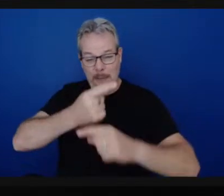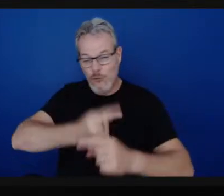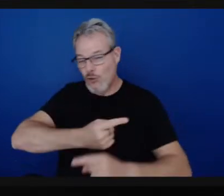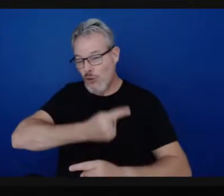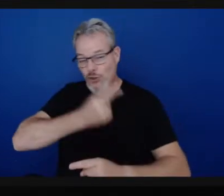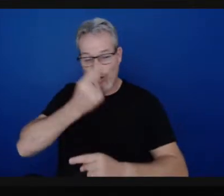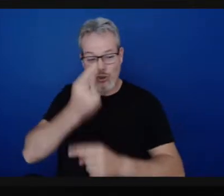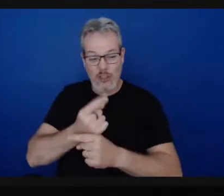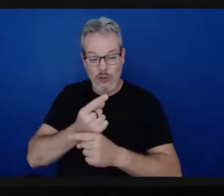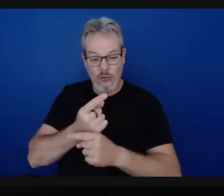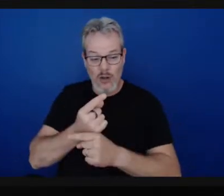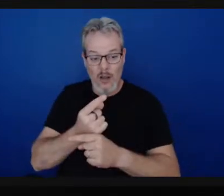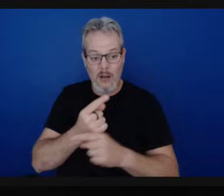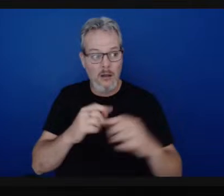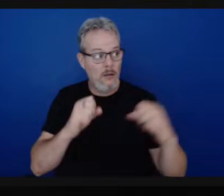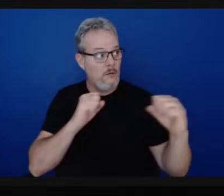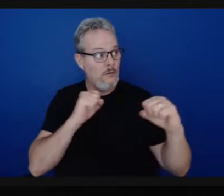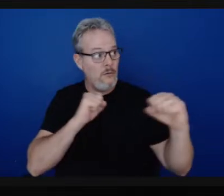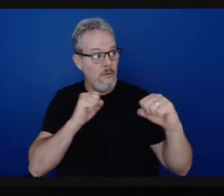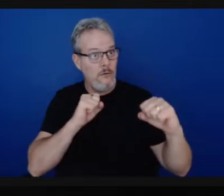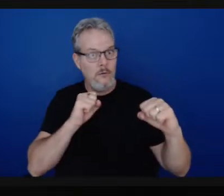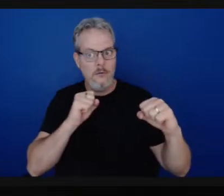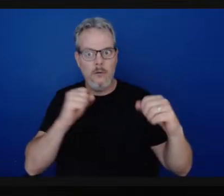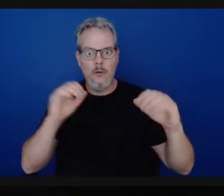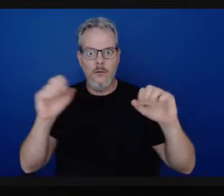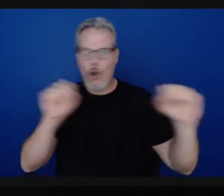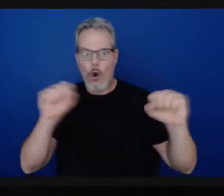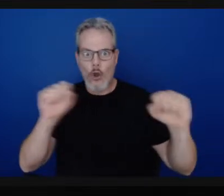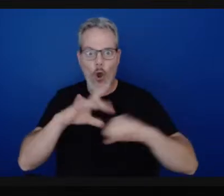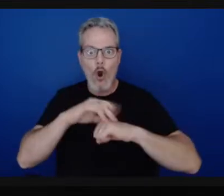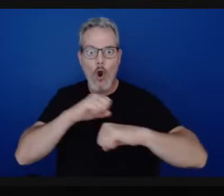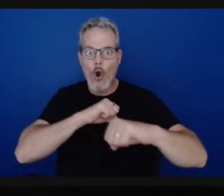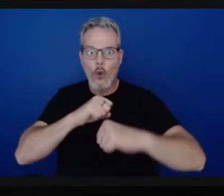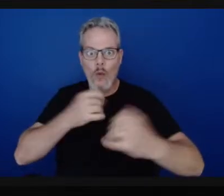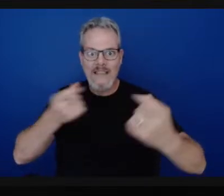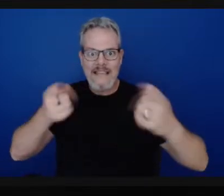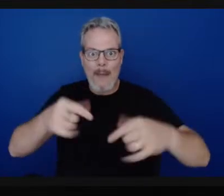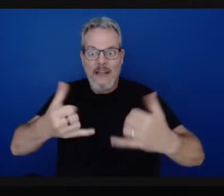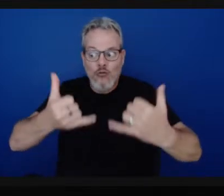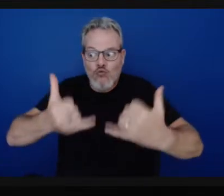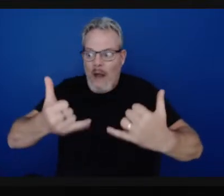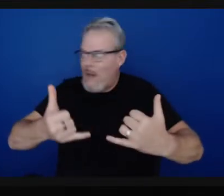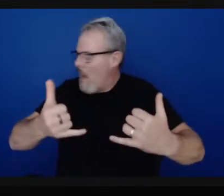Oh, my windows are rattling as the earthquakes are happening again right now.